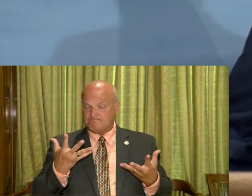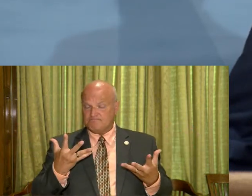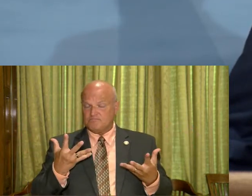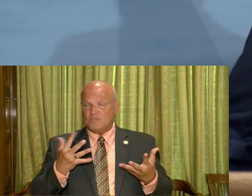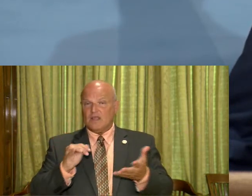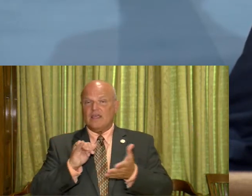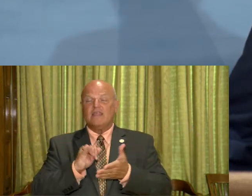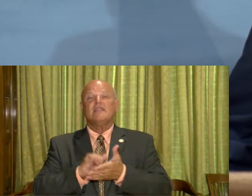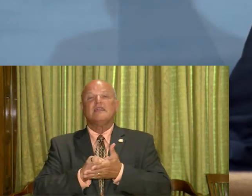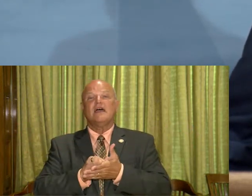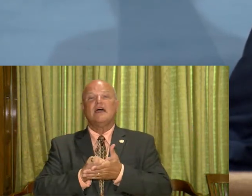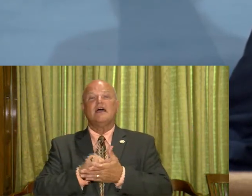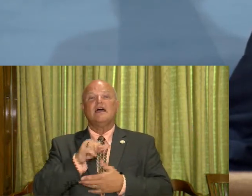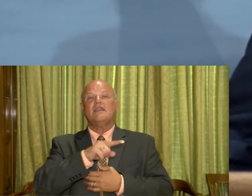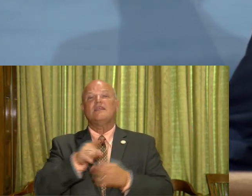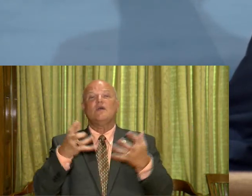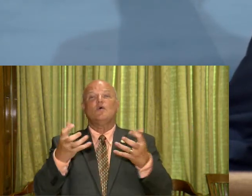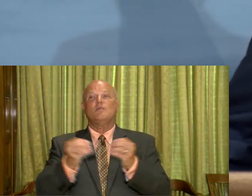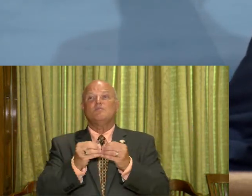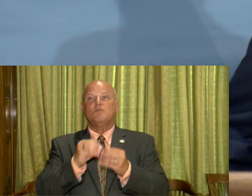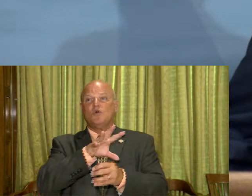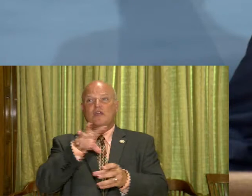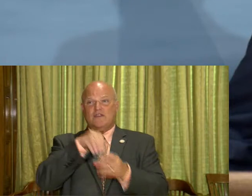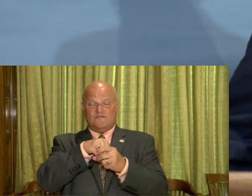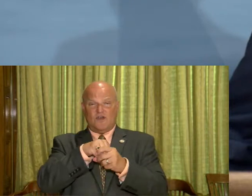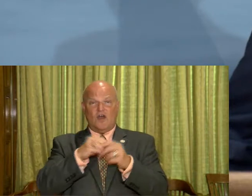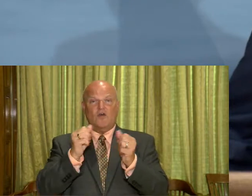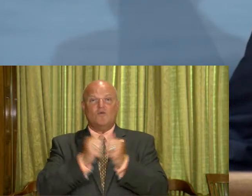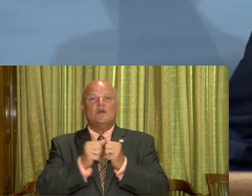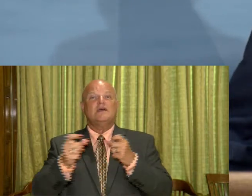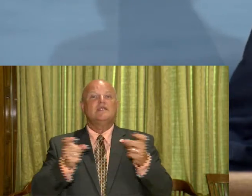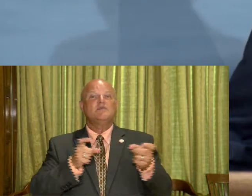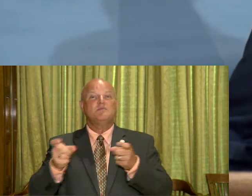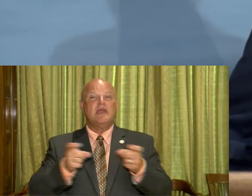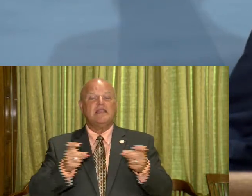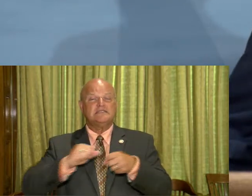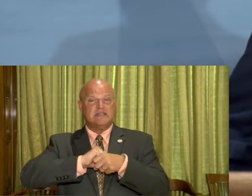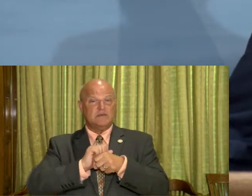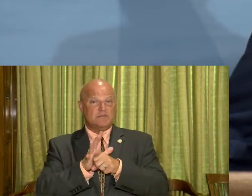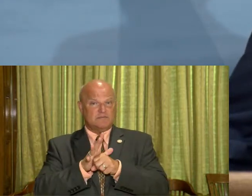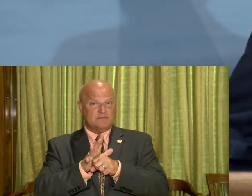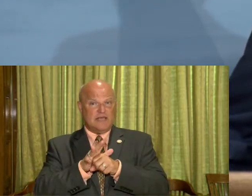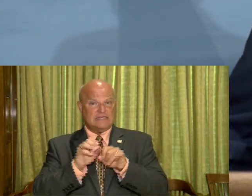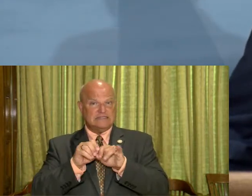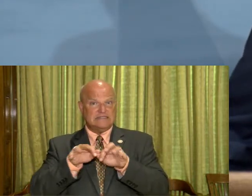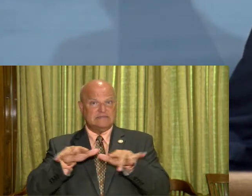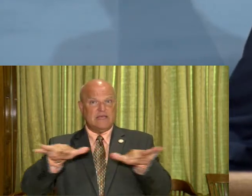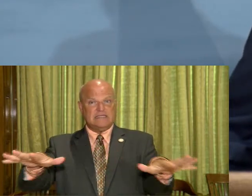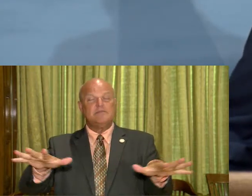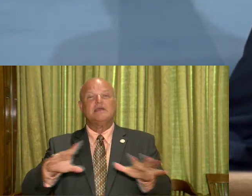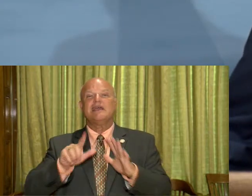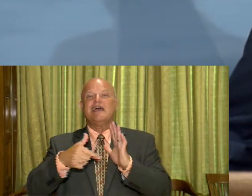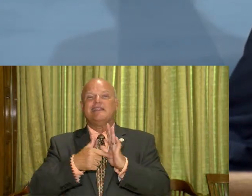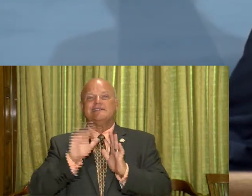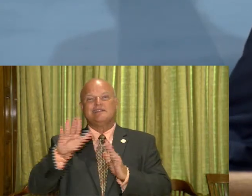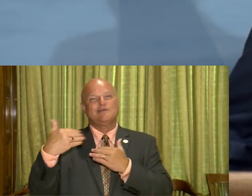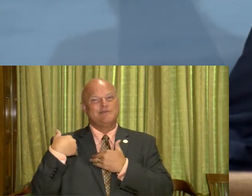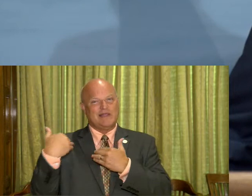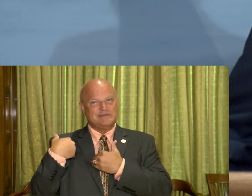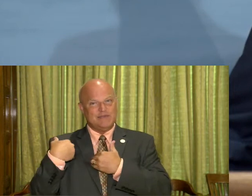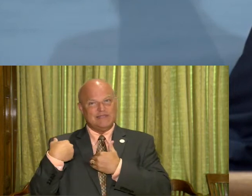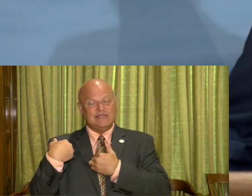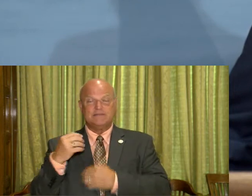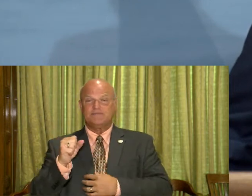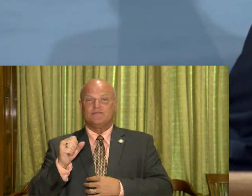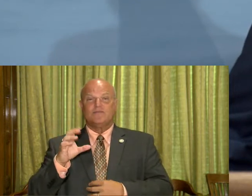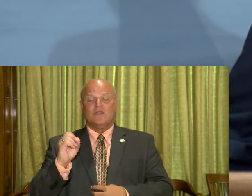that they wanted to be more involved in managing a pandemic, and this is part of that responsibility.